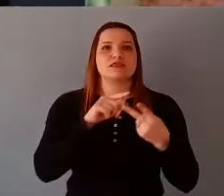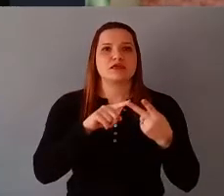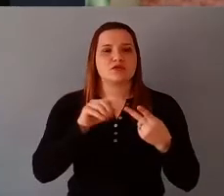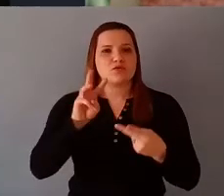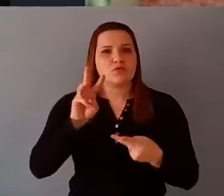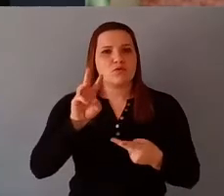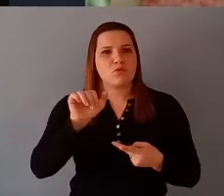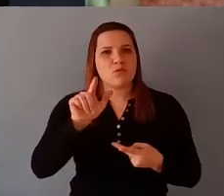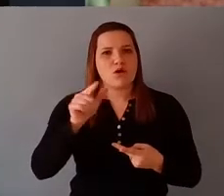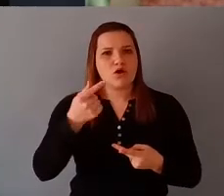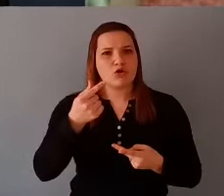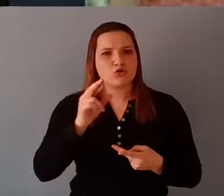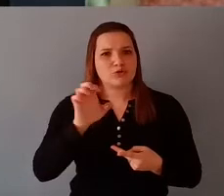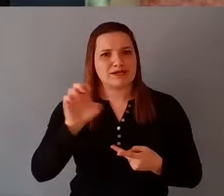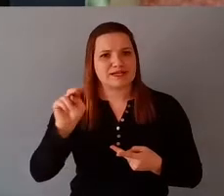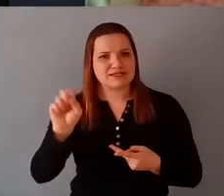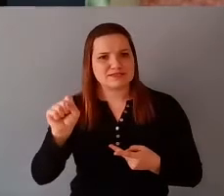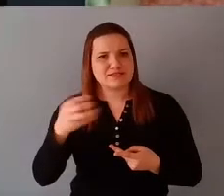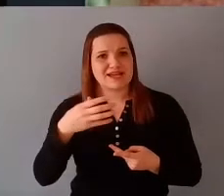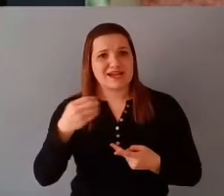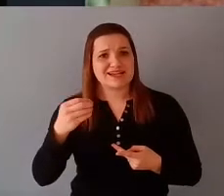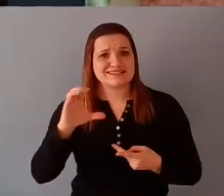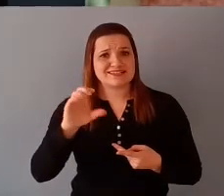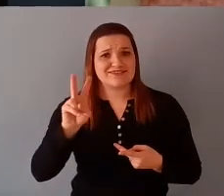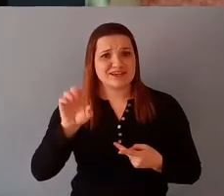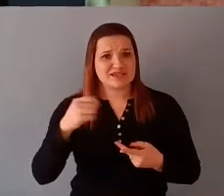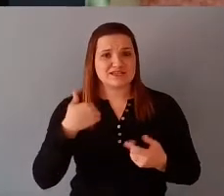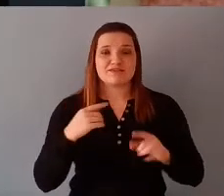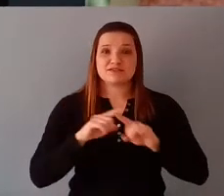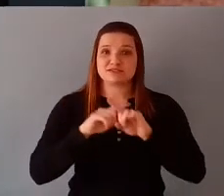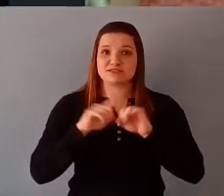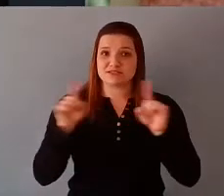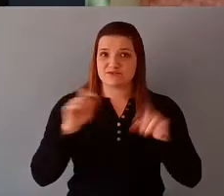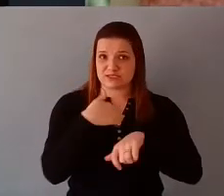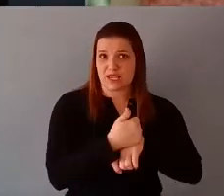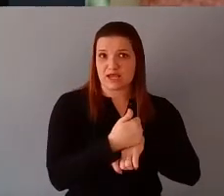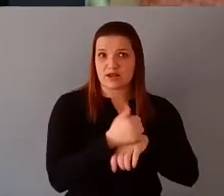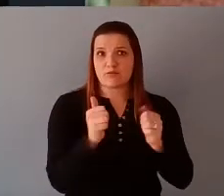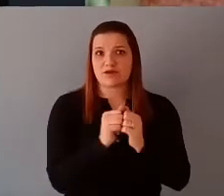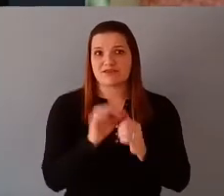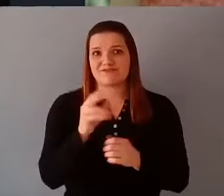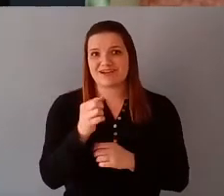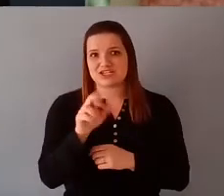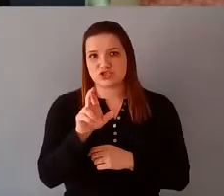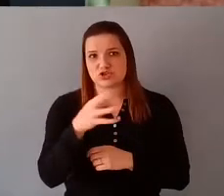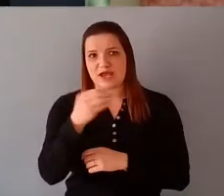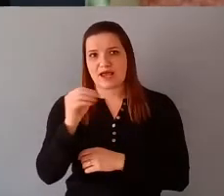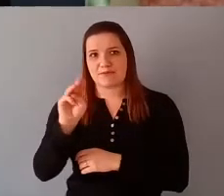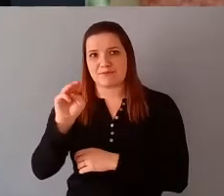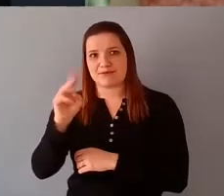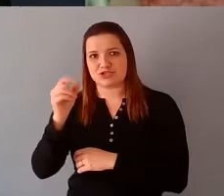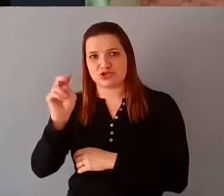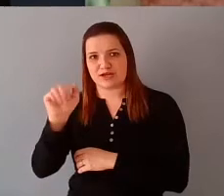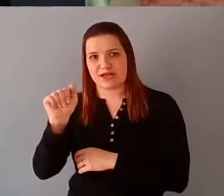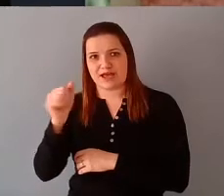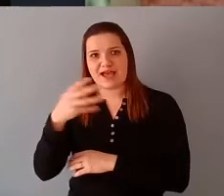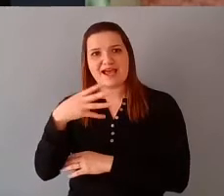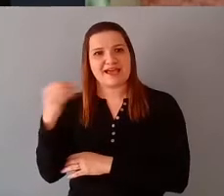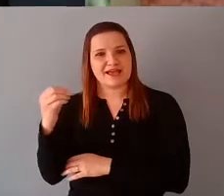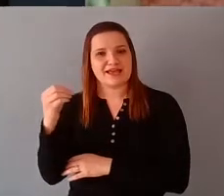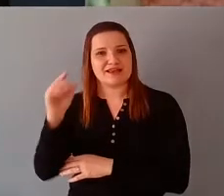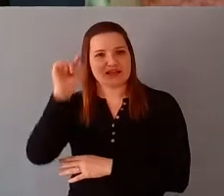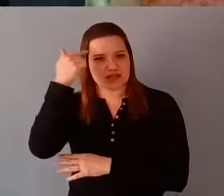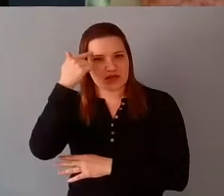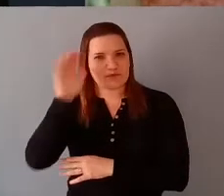and CVS have a different arrangement with Pfizer and Moderna and the government, that